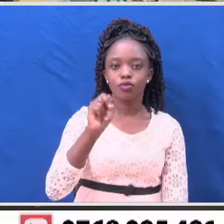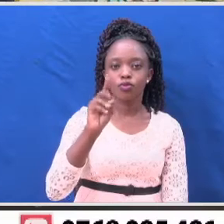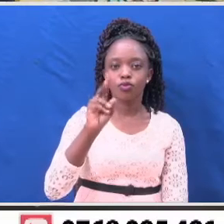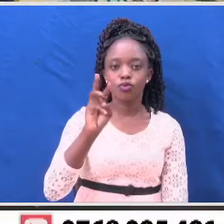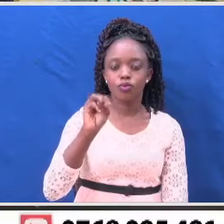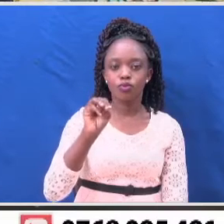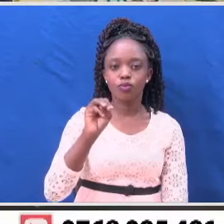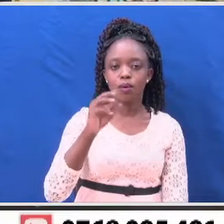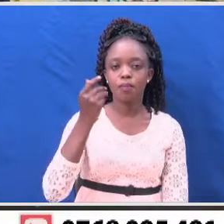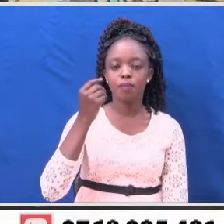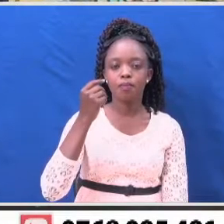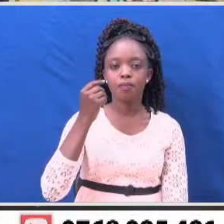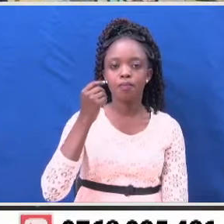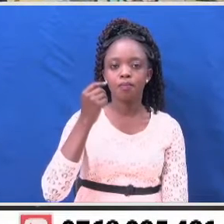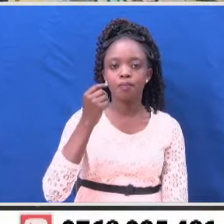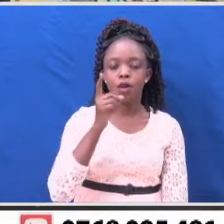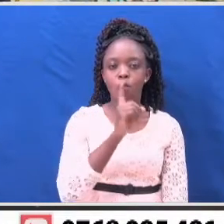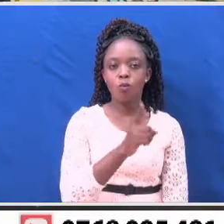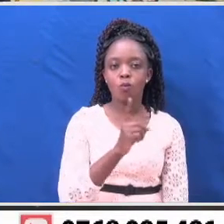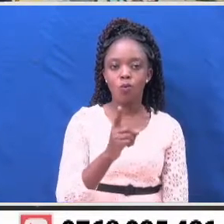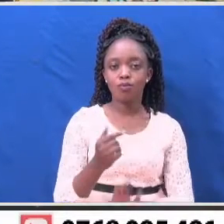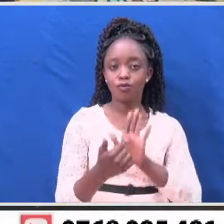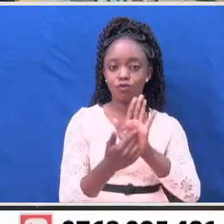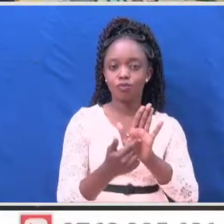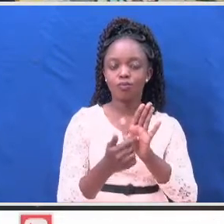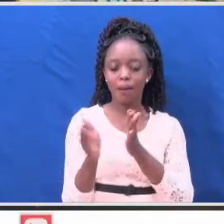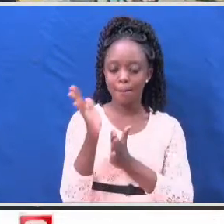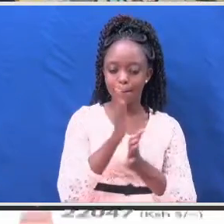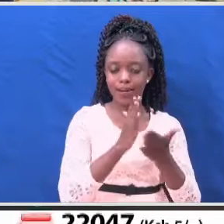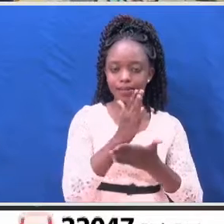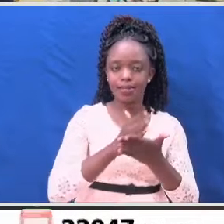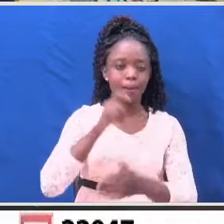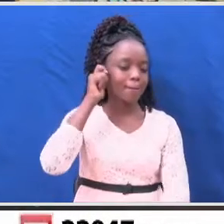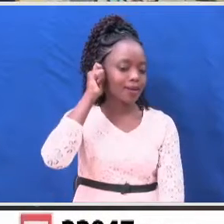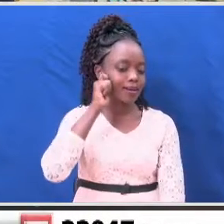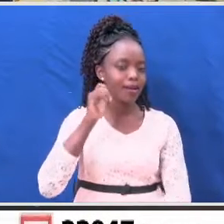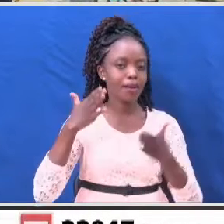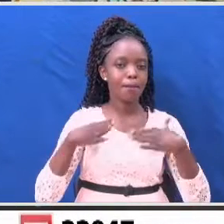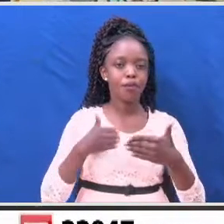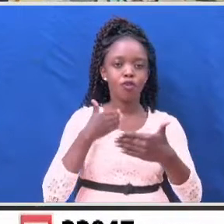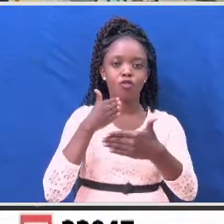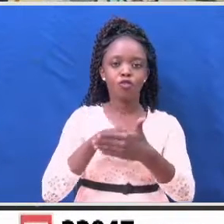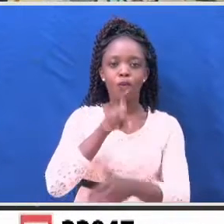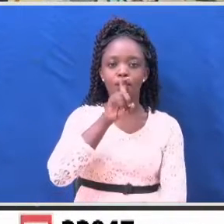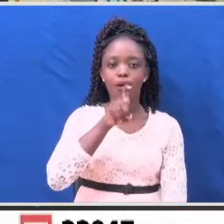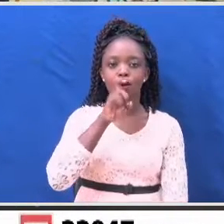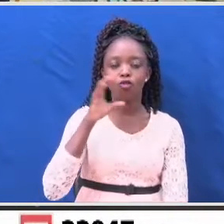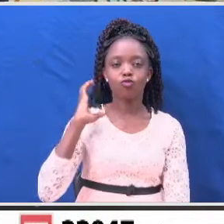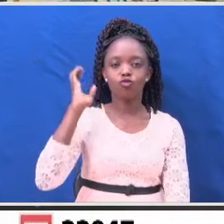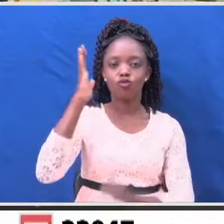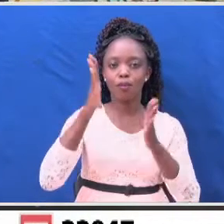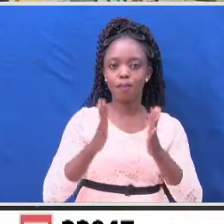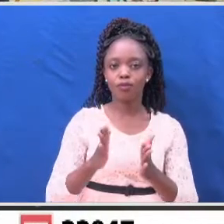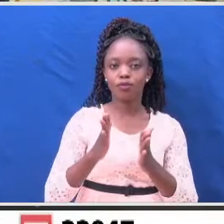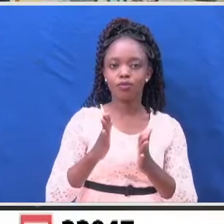Parliament, Moses Kuria has castigated the move by a section of Nandi residents to block KANU Chairman Gideon Moi